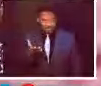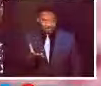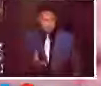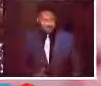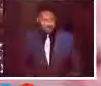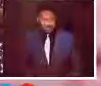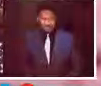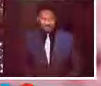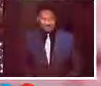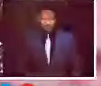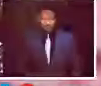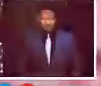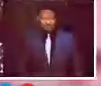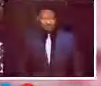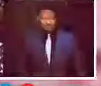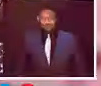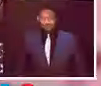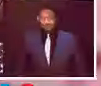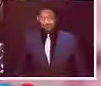183. Mr.